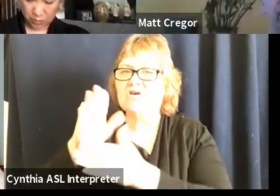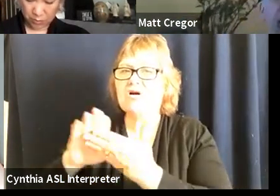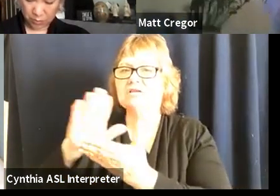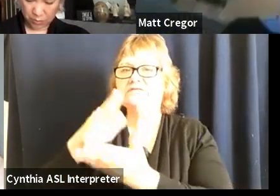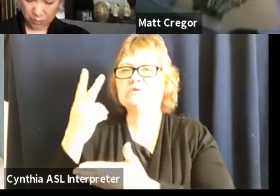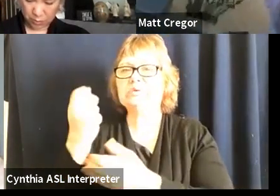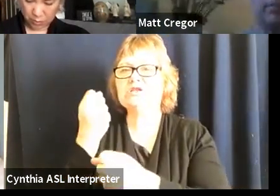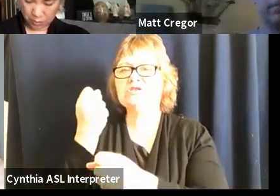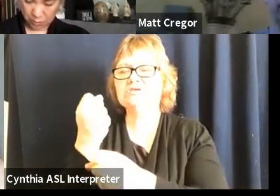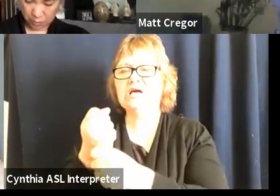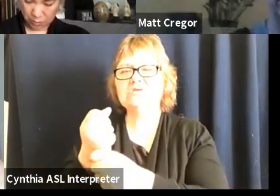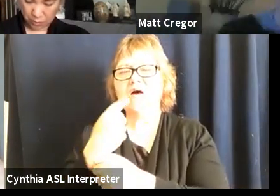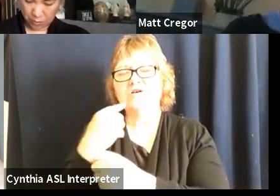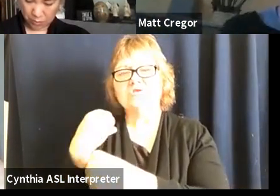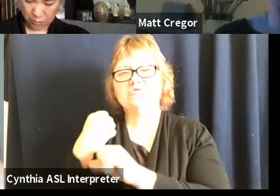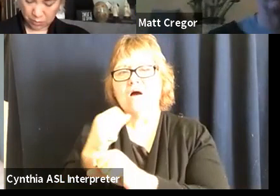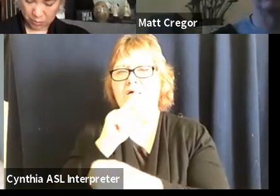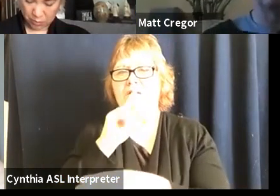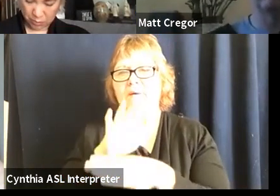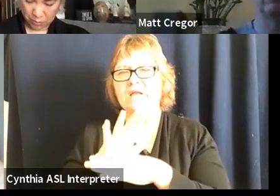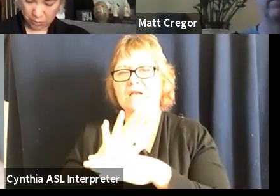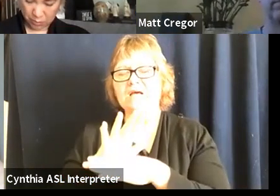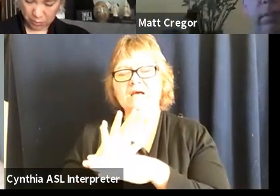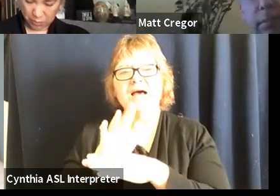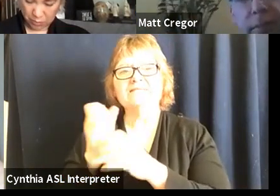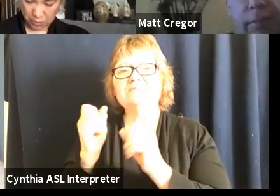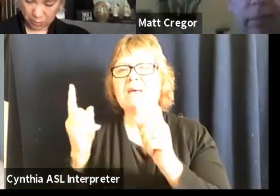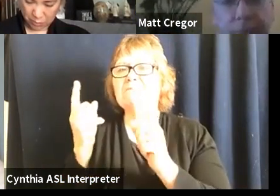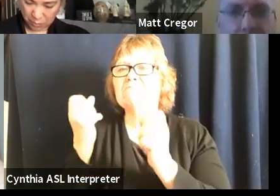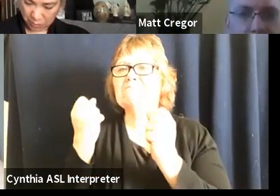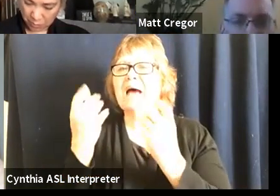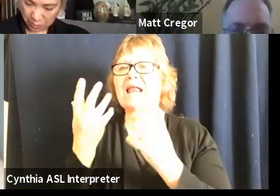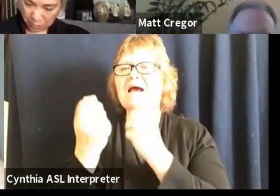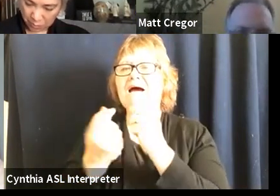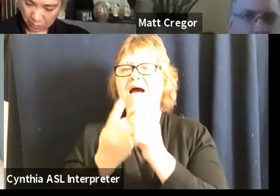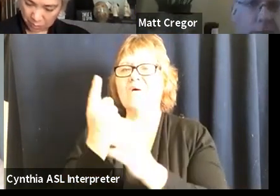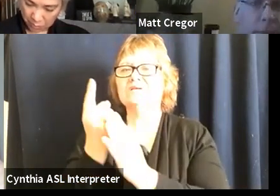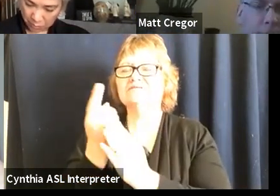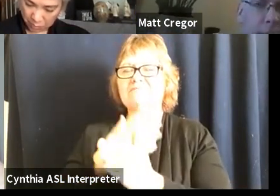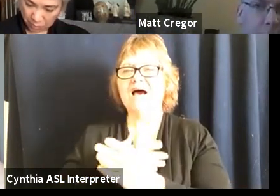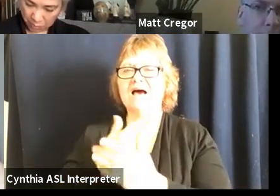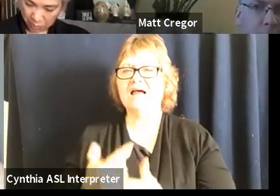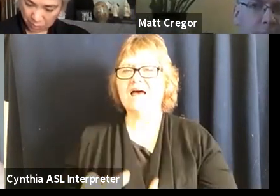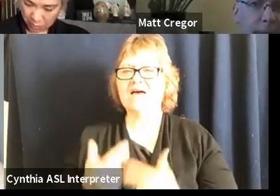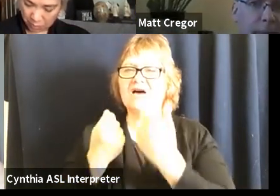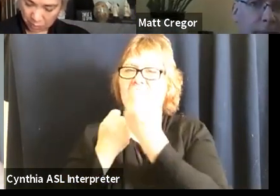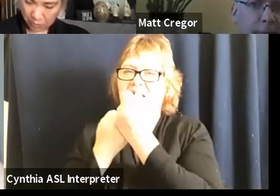very strong commitment. I've spent many hours of my life advocating and supporting